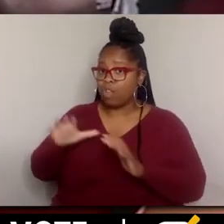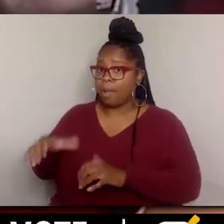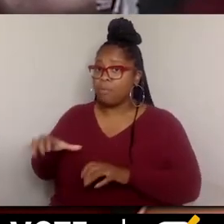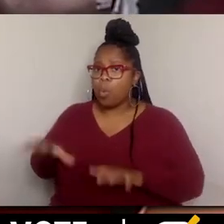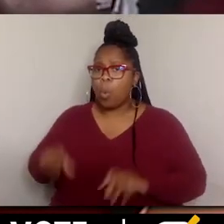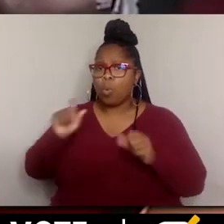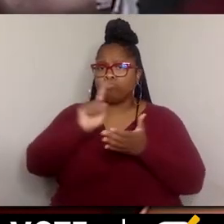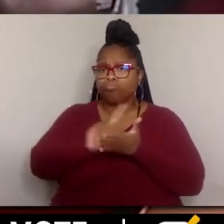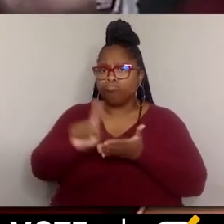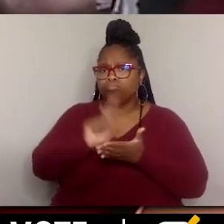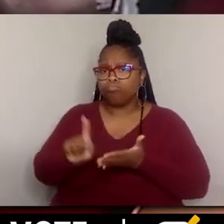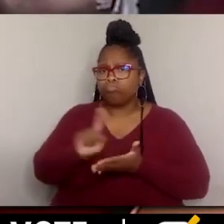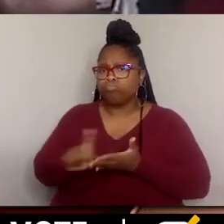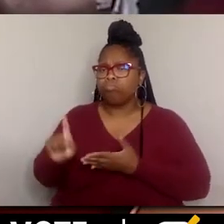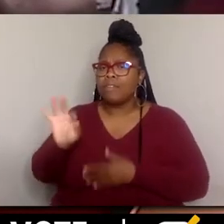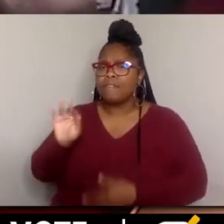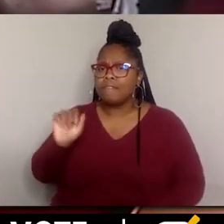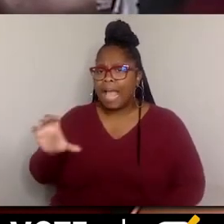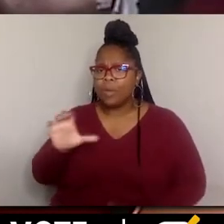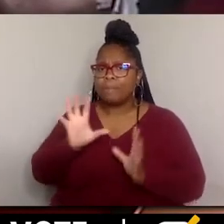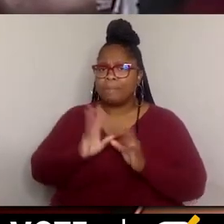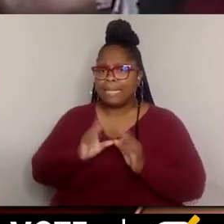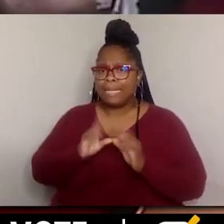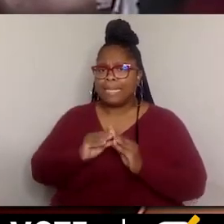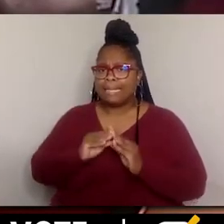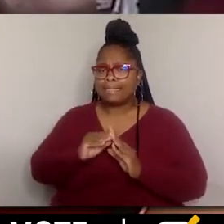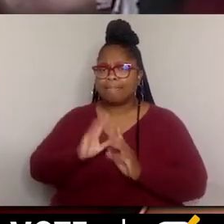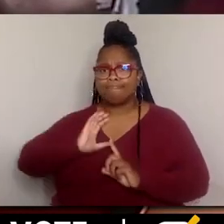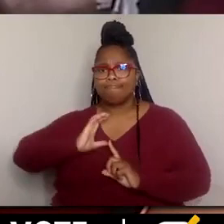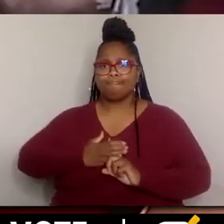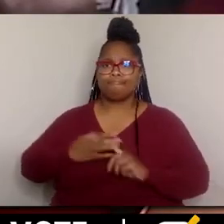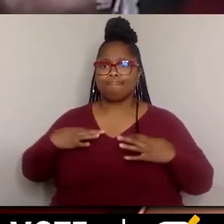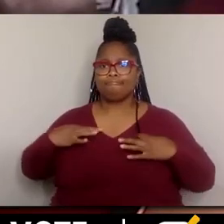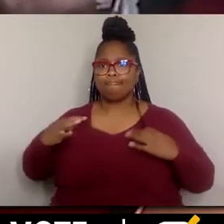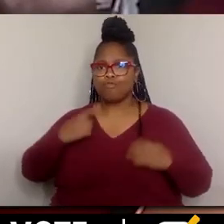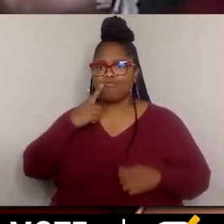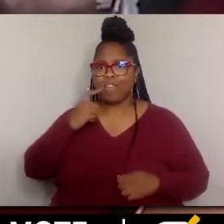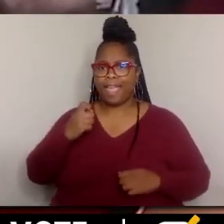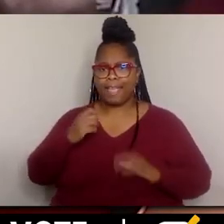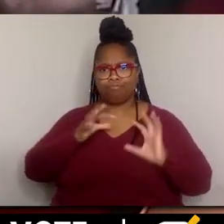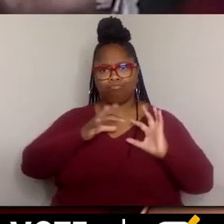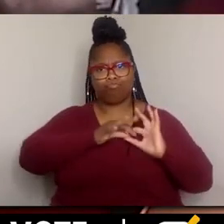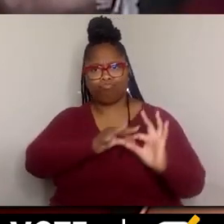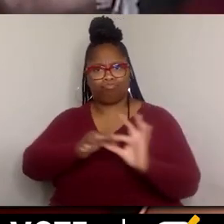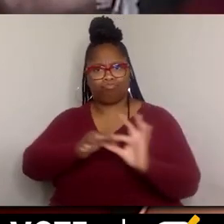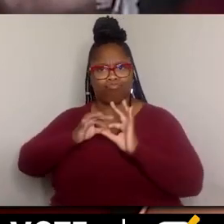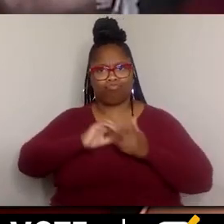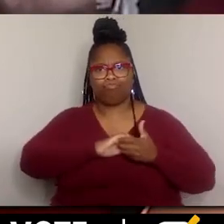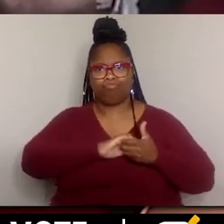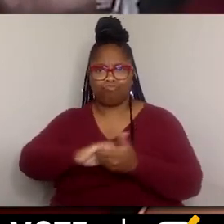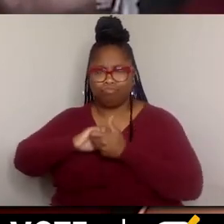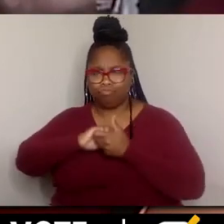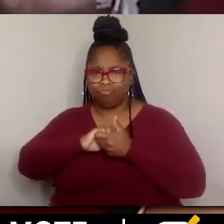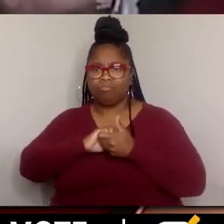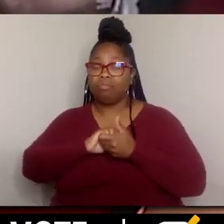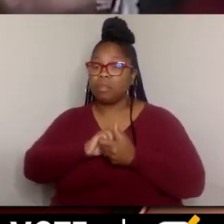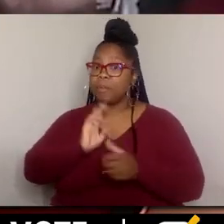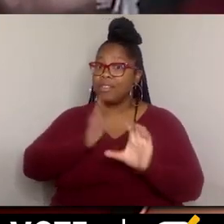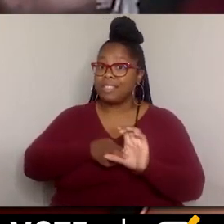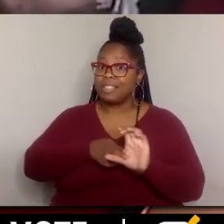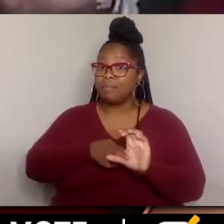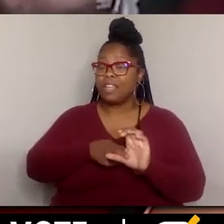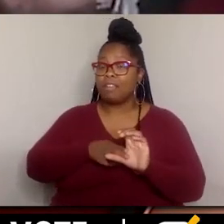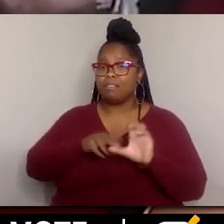weekly faculty meetings and wearing red to show solidarity and participating in UTLA